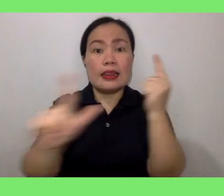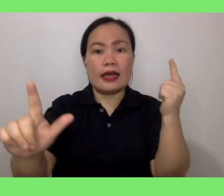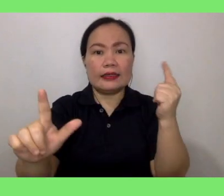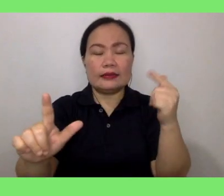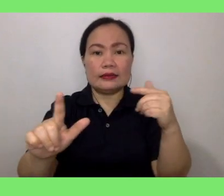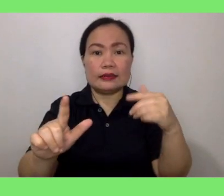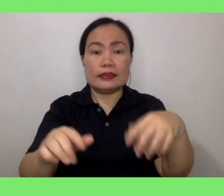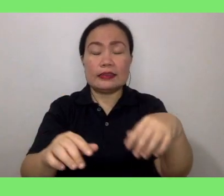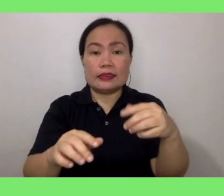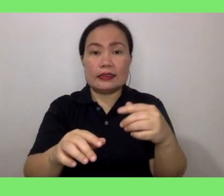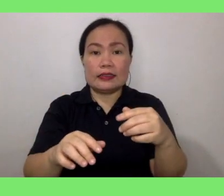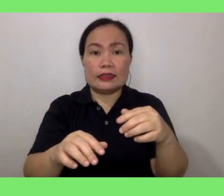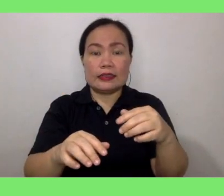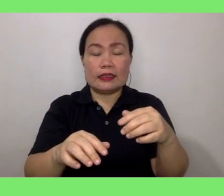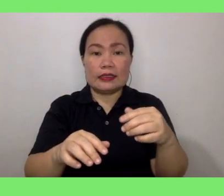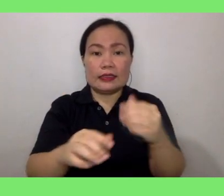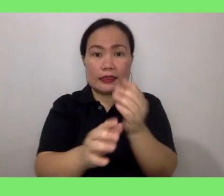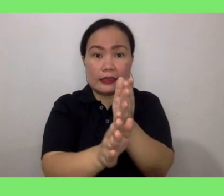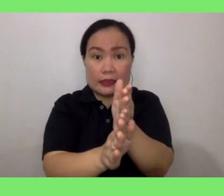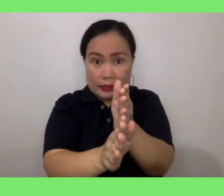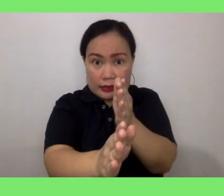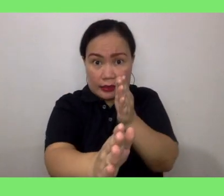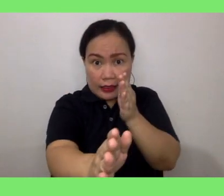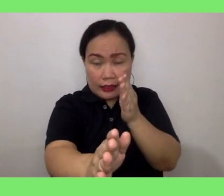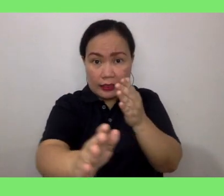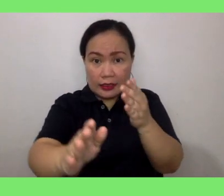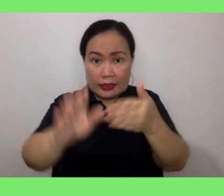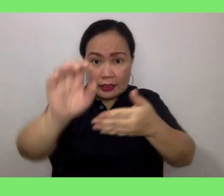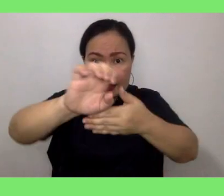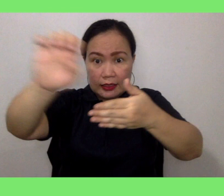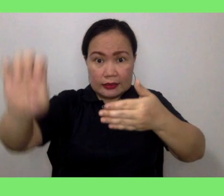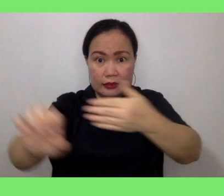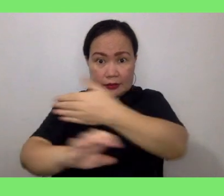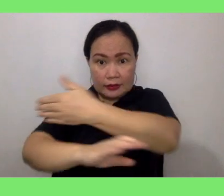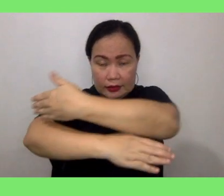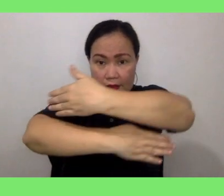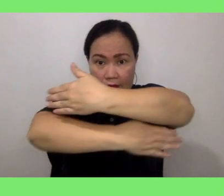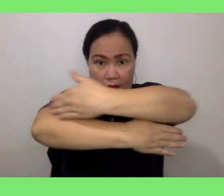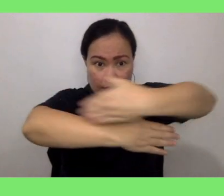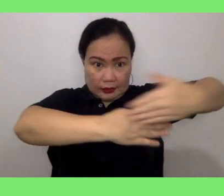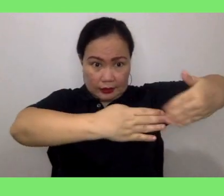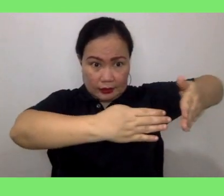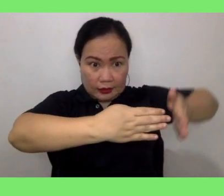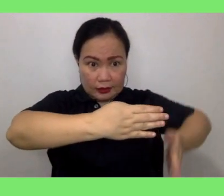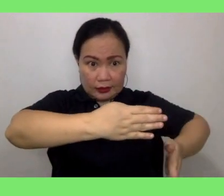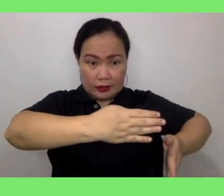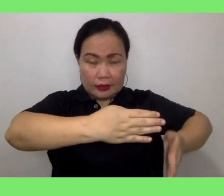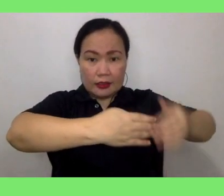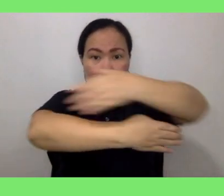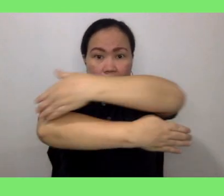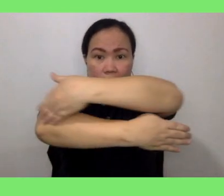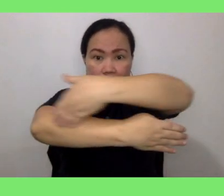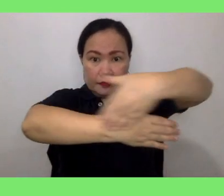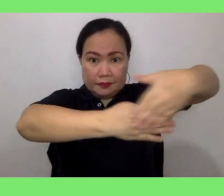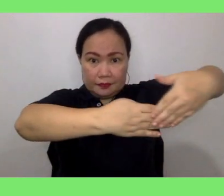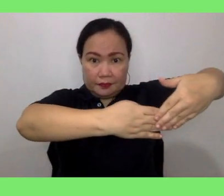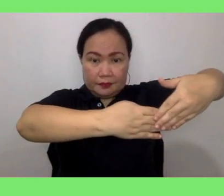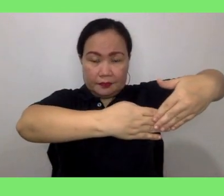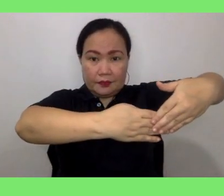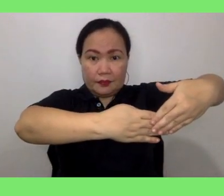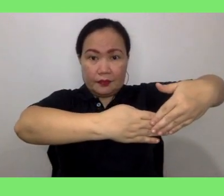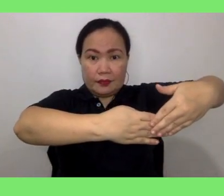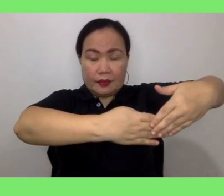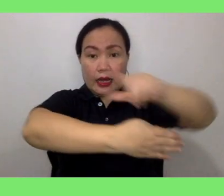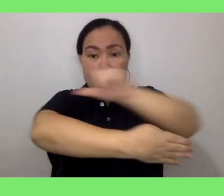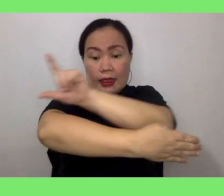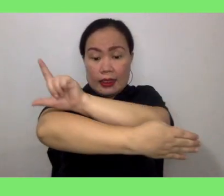edge. Okay? So, edge of a table. So, once na may mabasa tayong edge, kahit ano pa yan, na object, basta